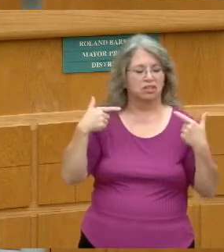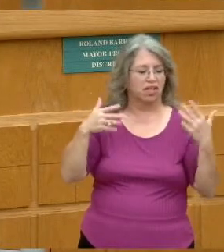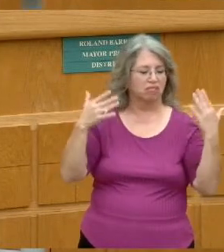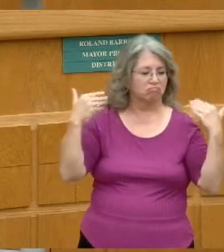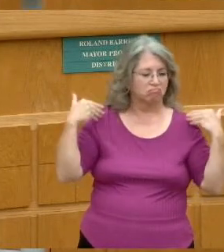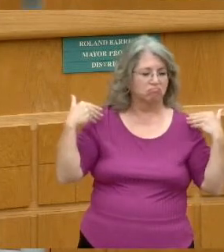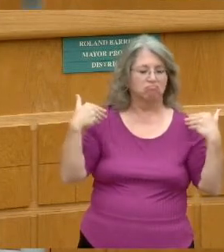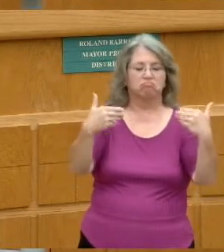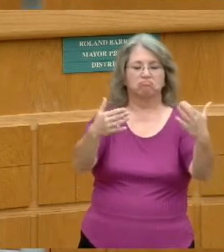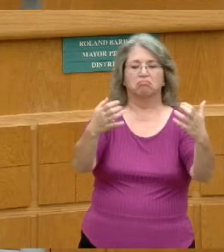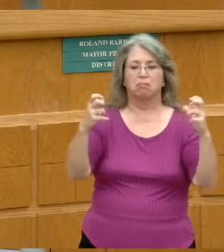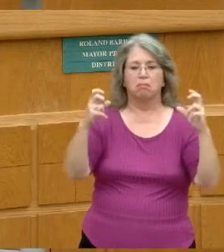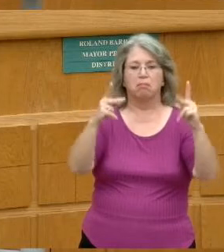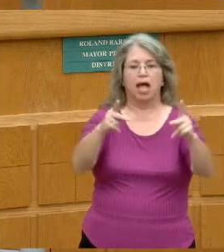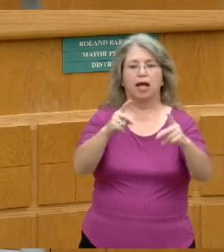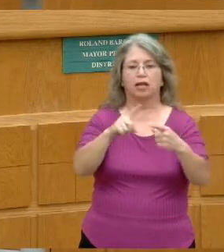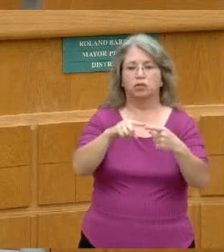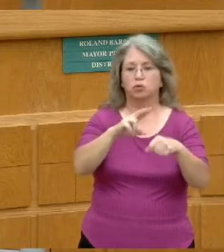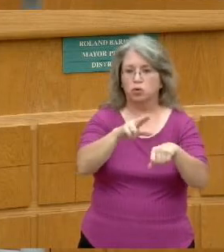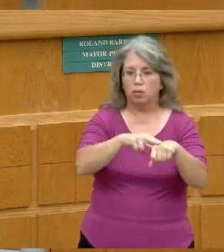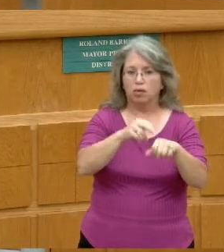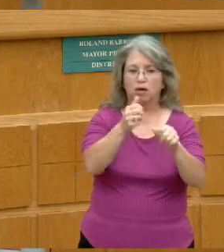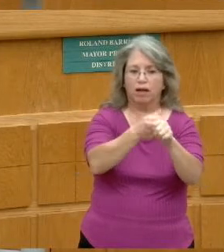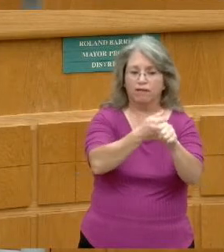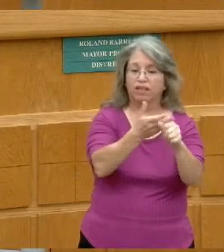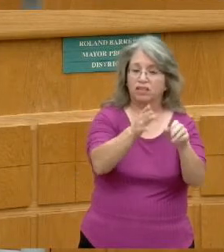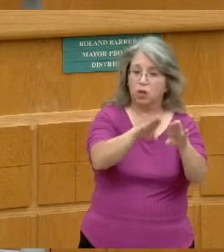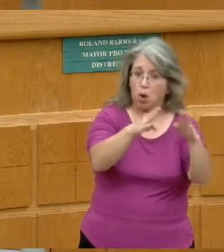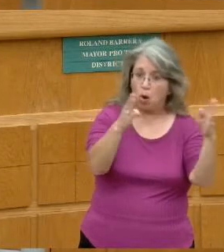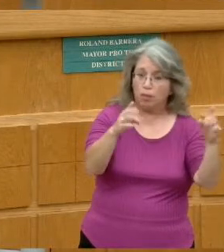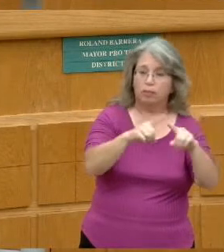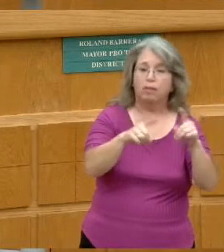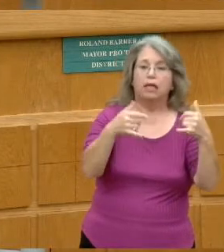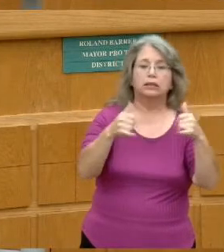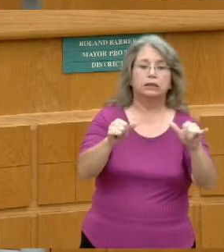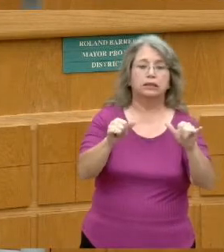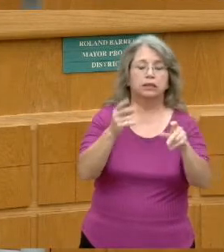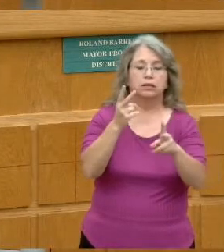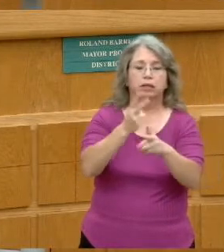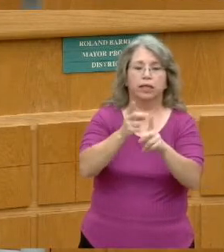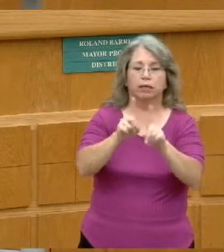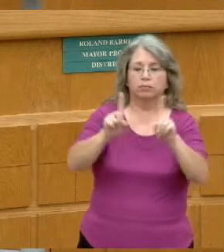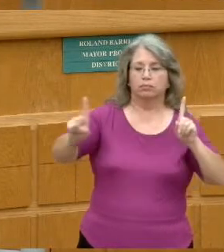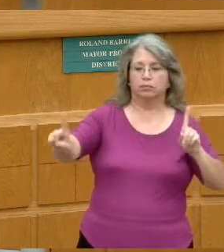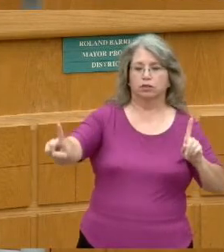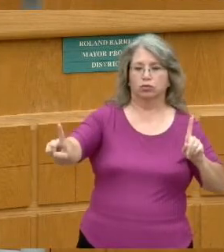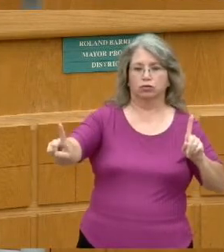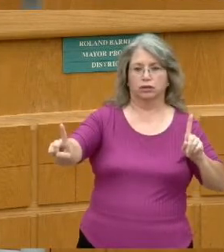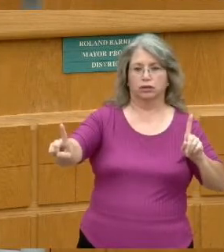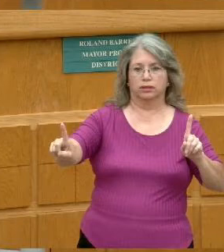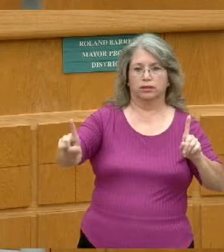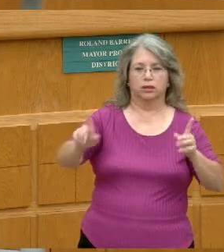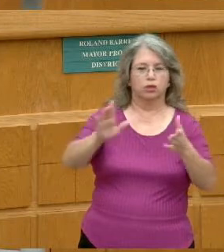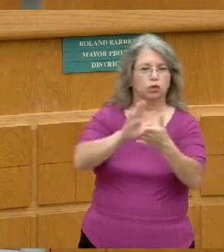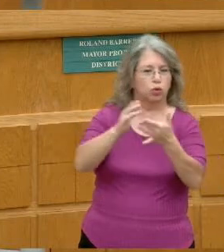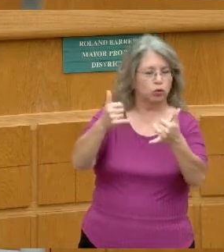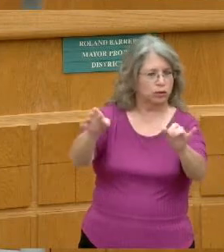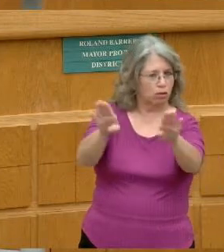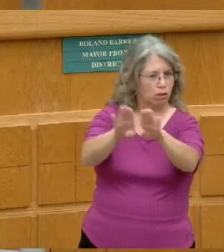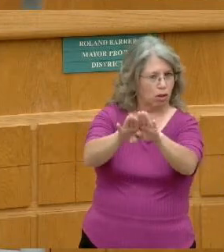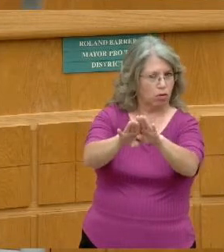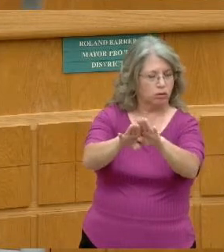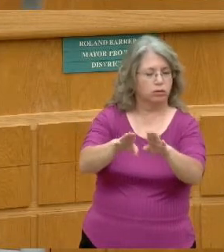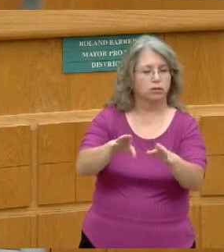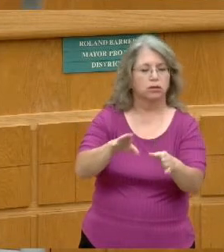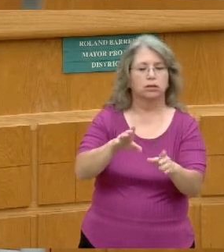but we still social distance, we still isolate when symptomatic, and we still keep the schools closed. What would have happened